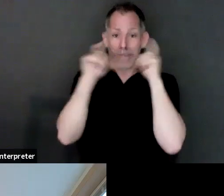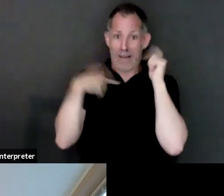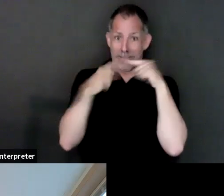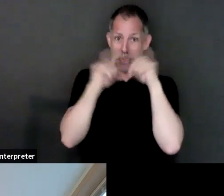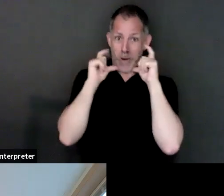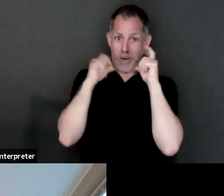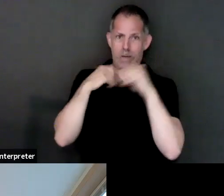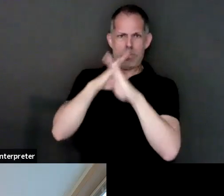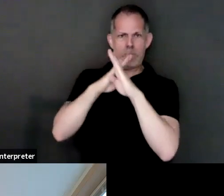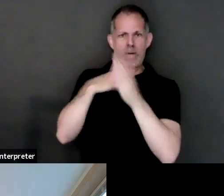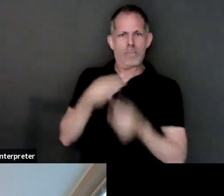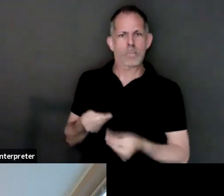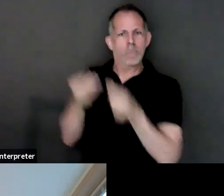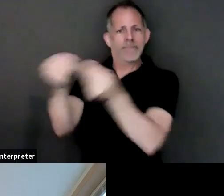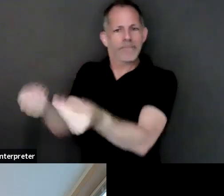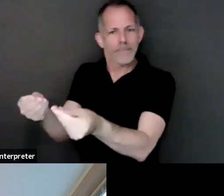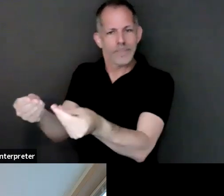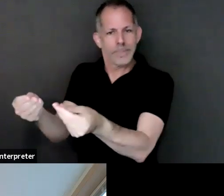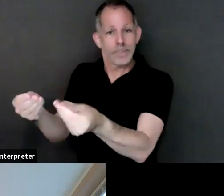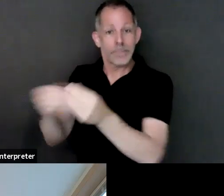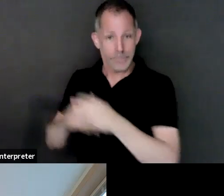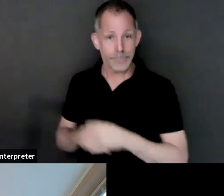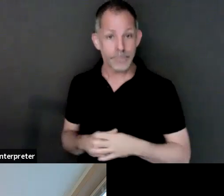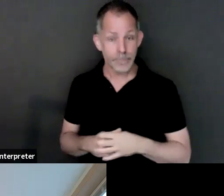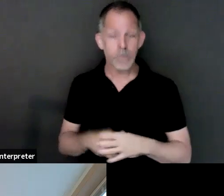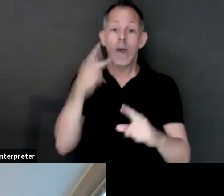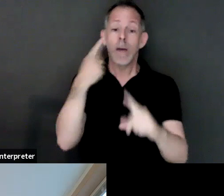getting sick with COVID and spreading it,